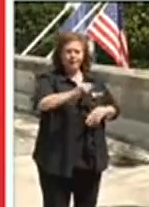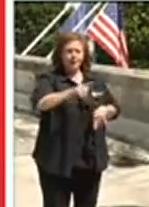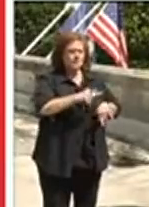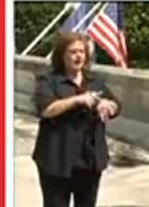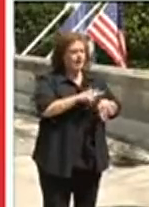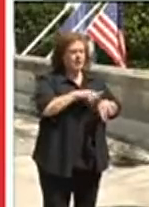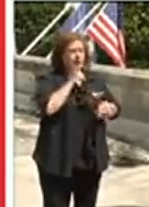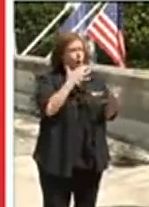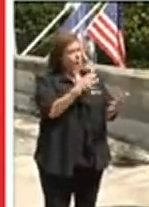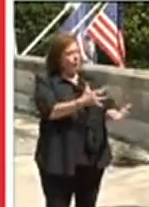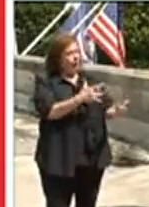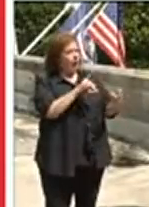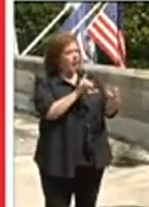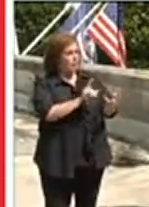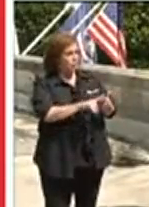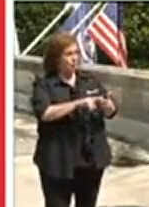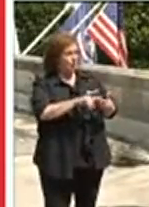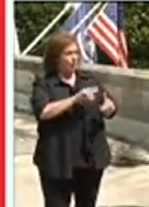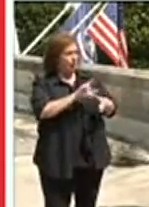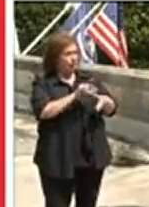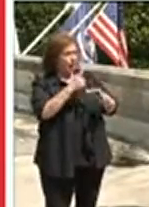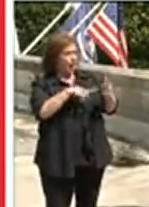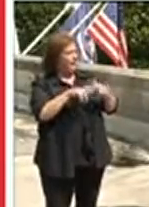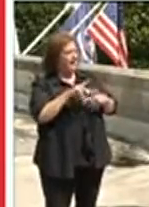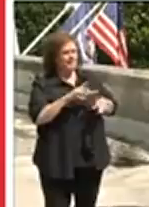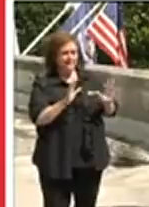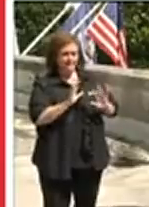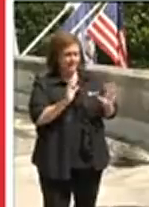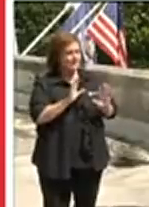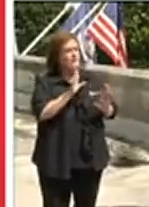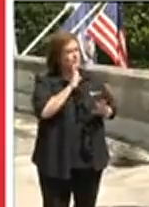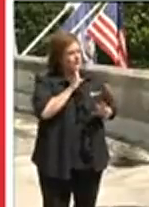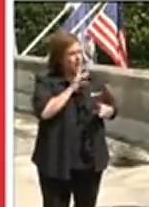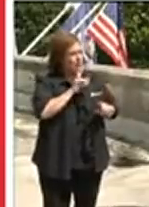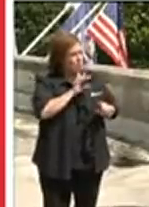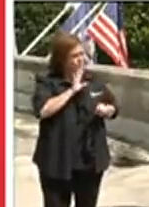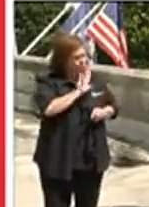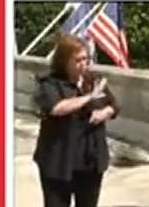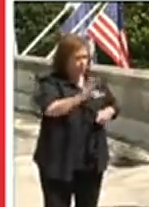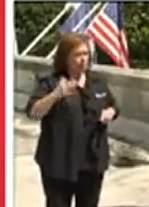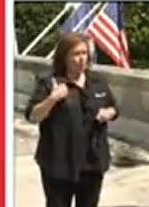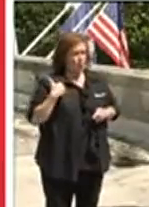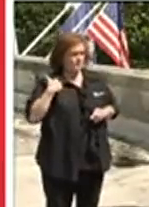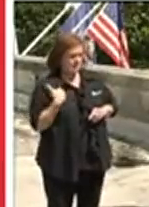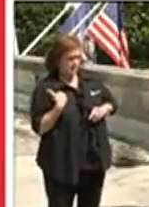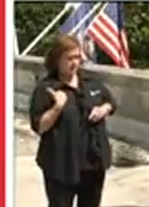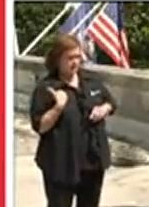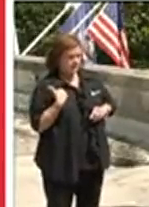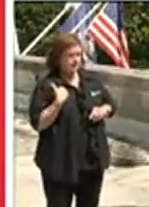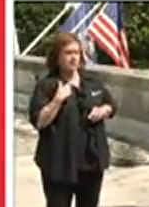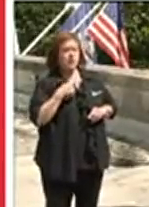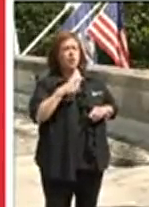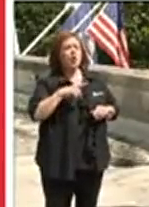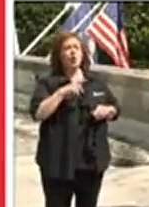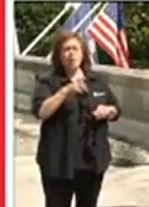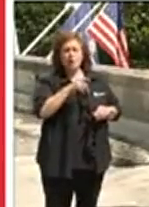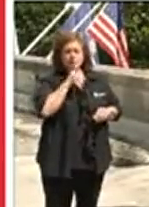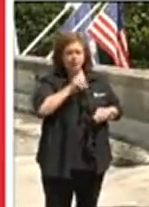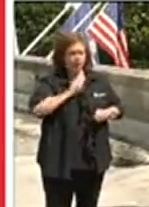mean, sanitation is doing it, but I'm talking about public responsibility, littering throughout the